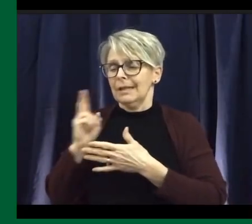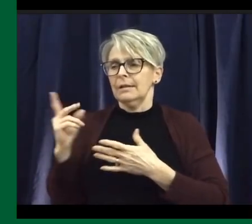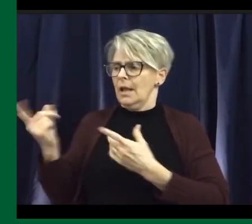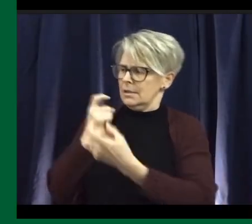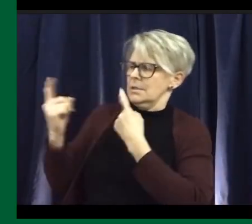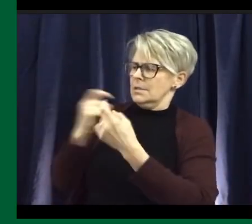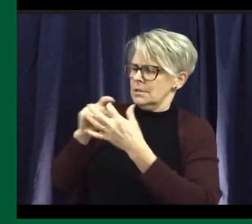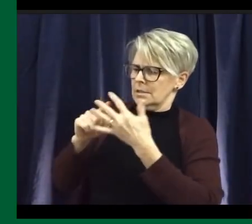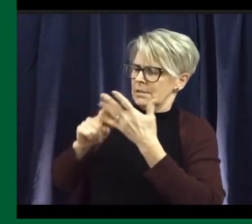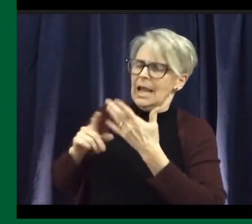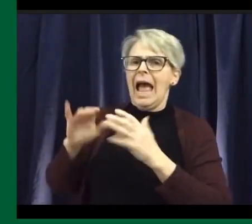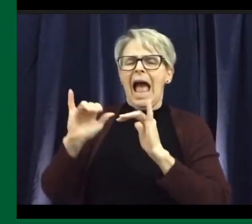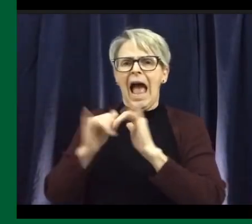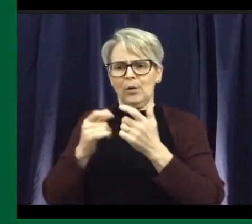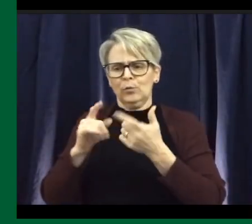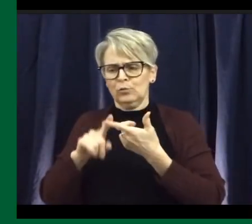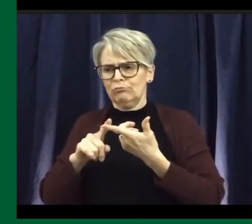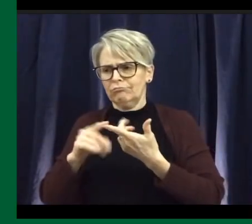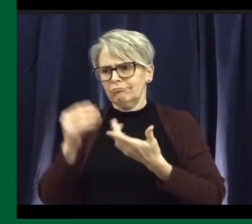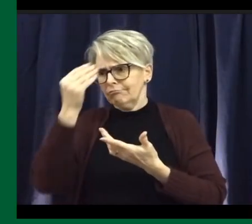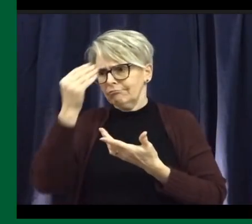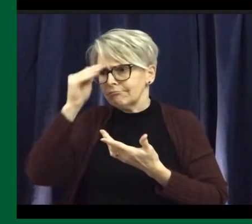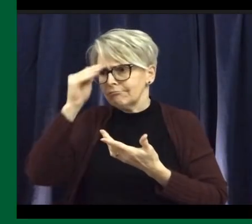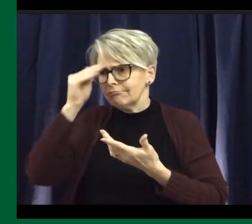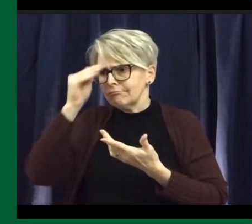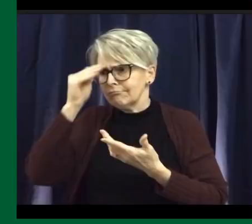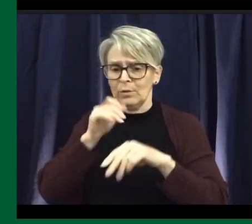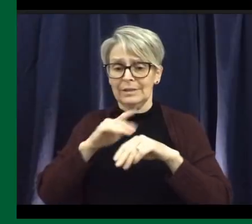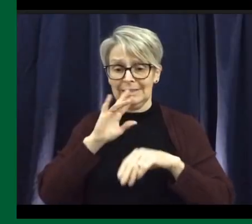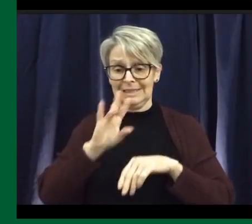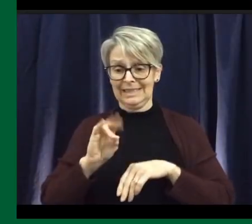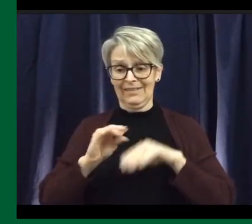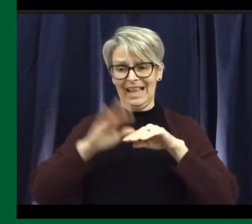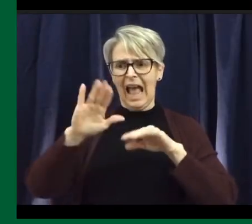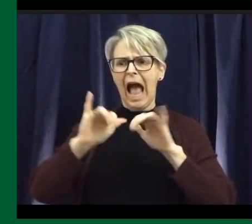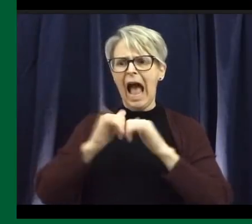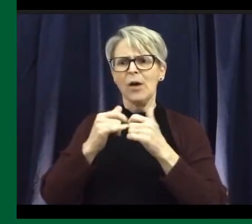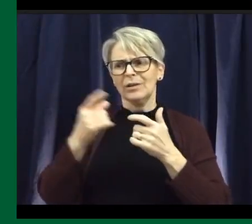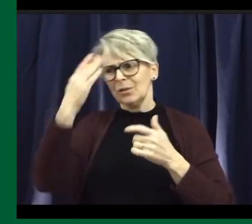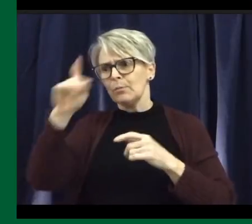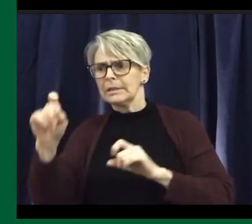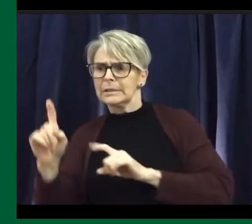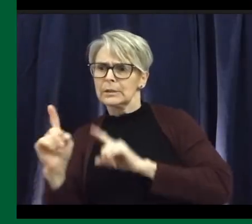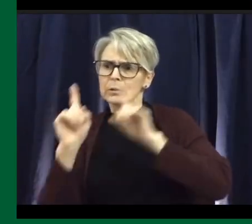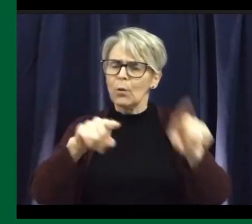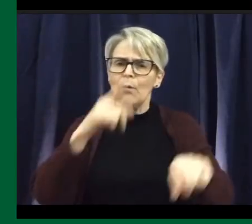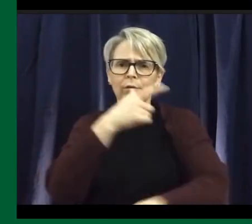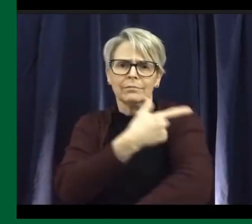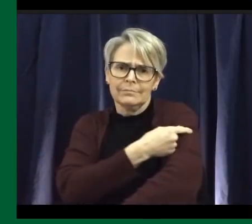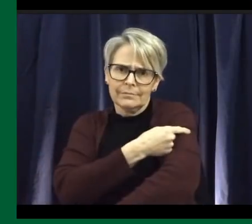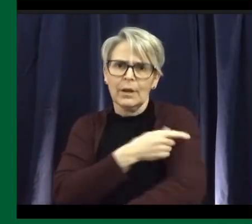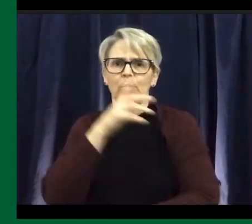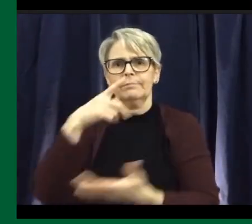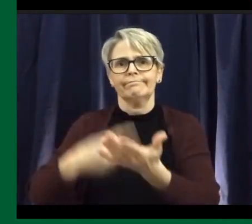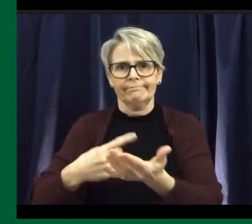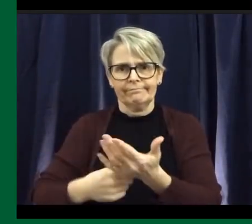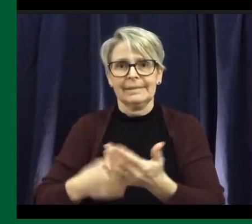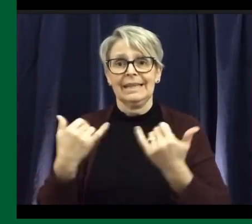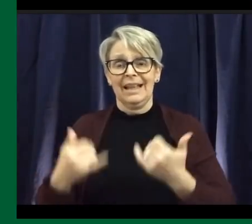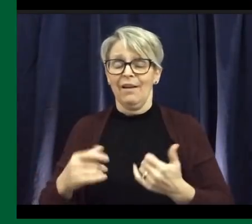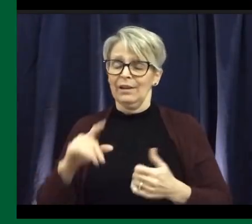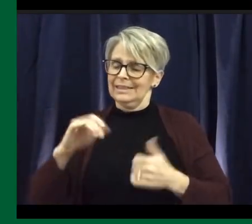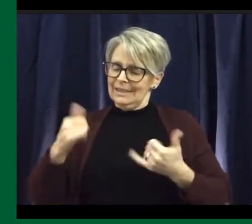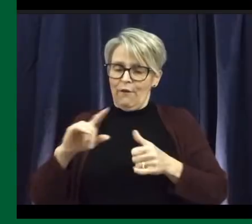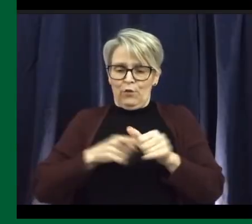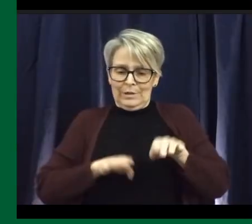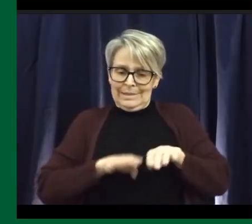for notifying those individuals over 70 years old, and I'd like to address this issue directly. We are in phase 1 of vaccine